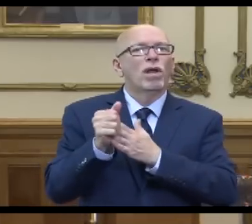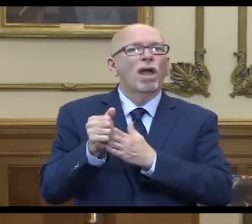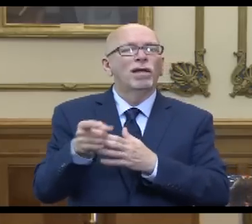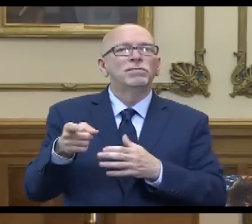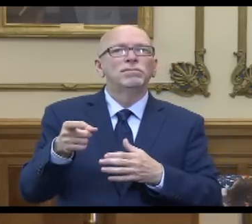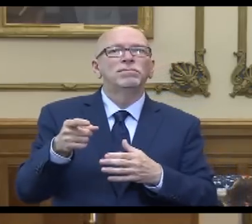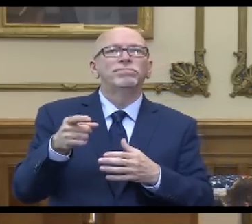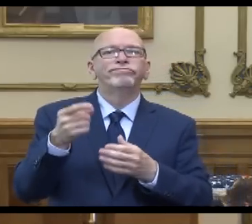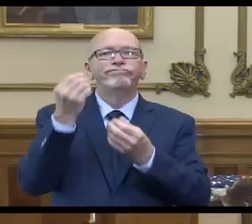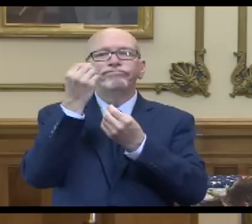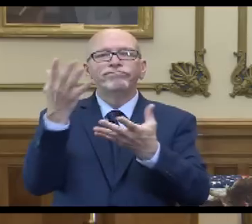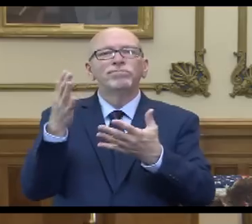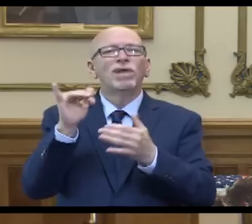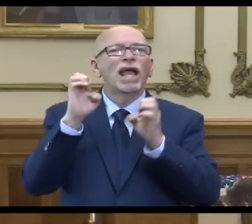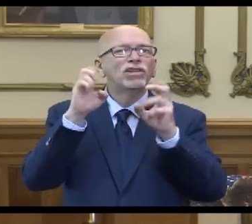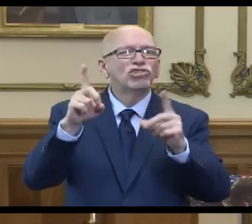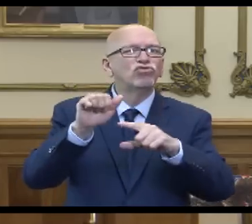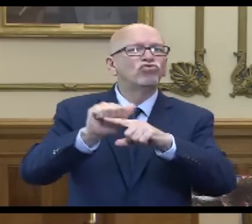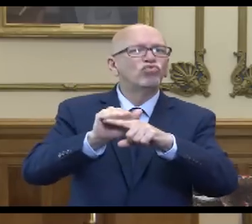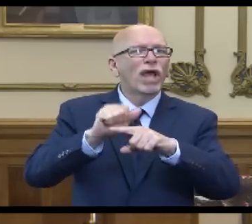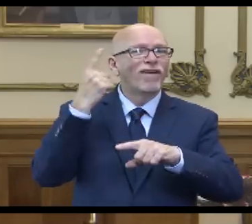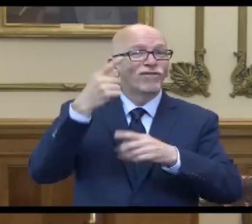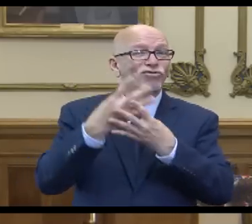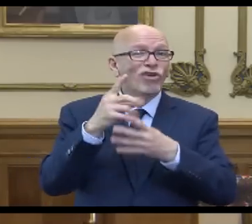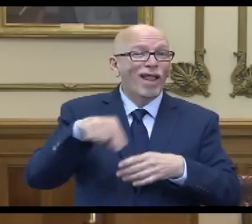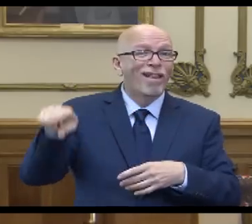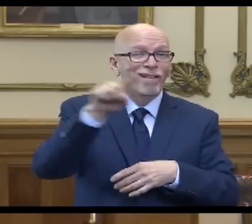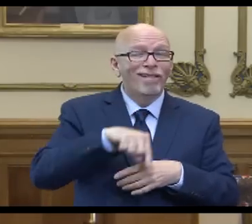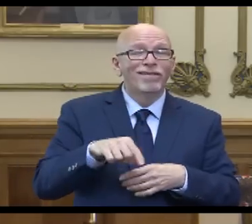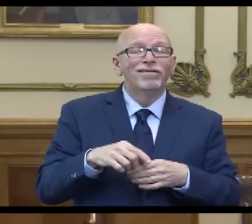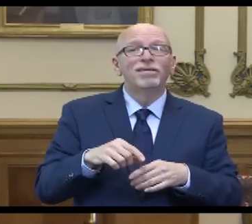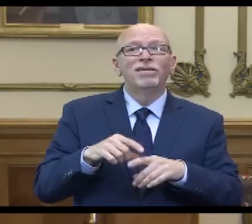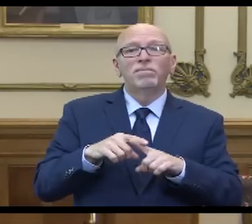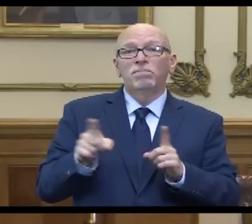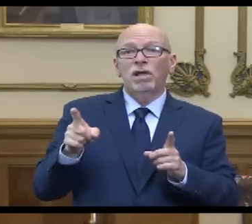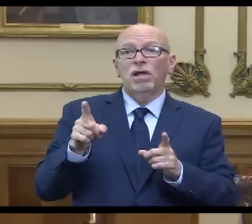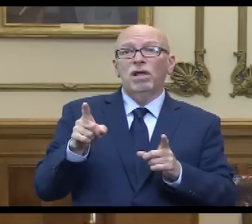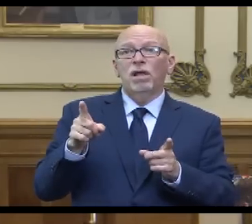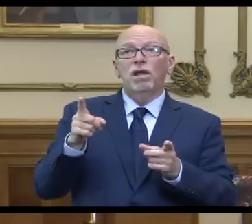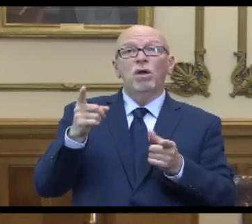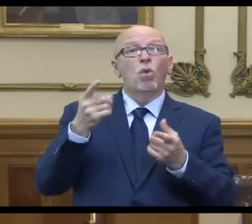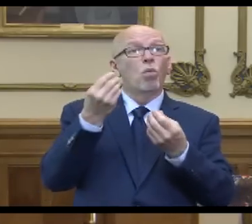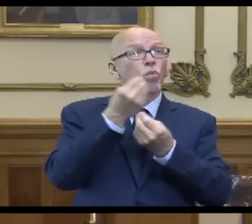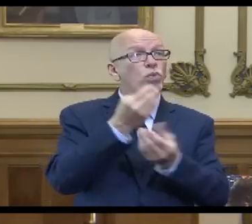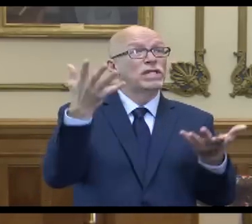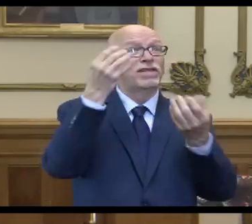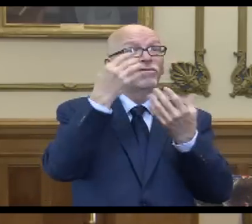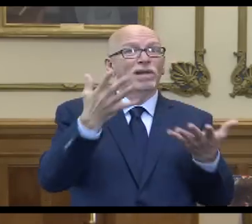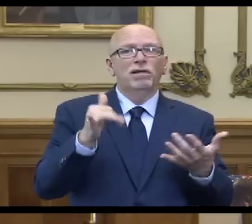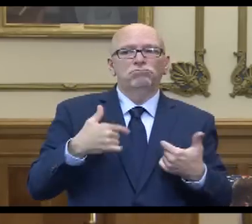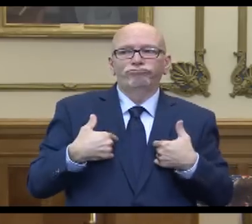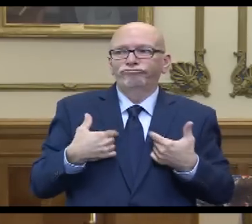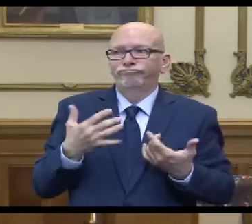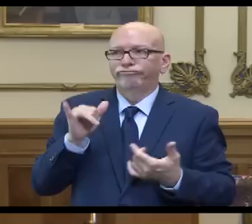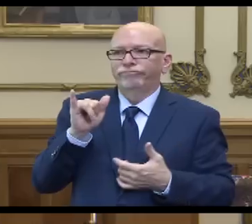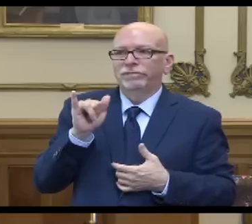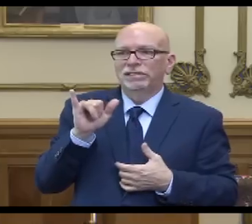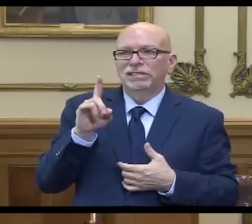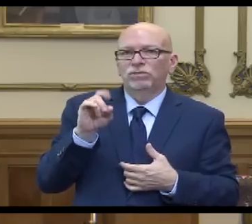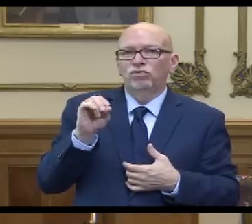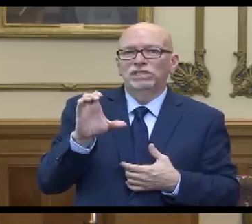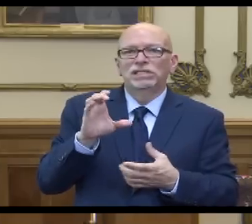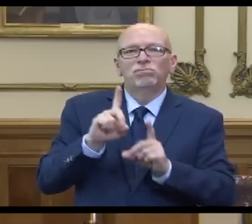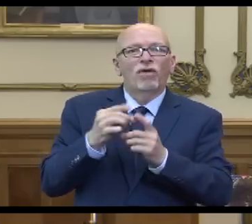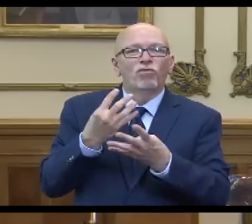by education and training for the jails. But as far as releasing that, that's nothing that IDOC has